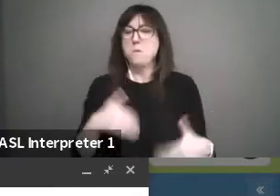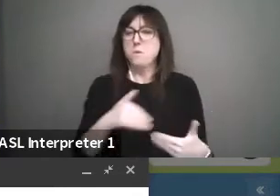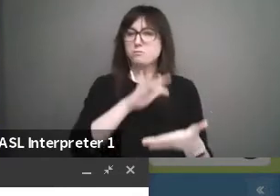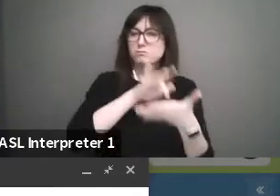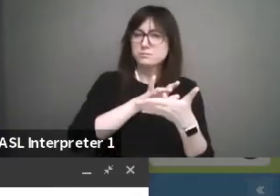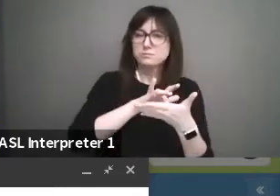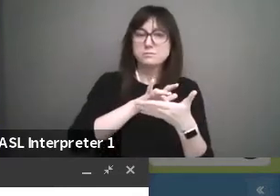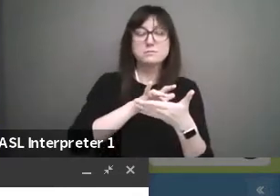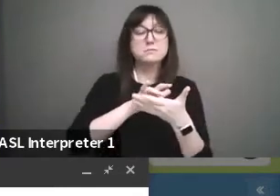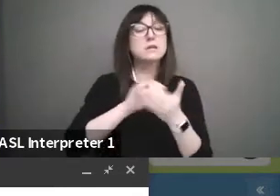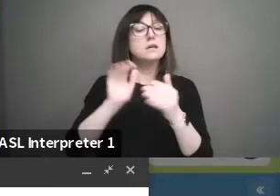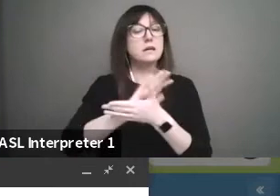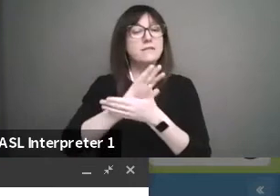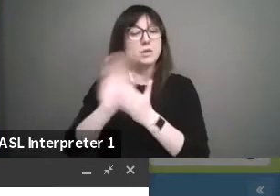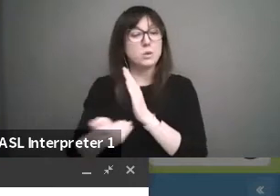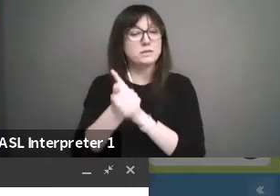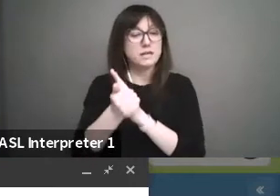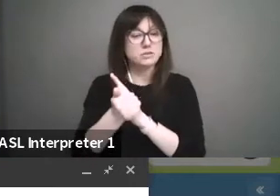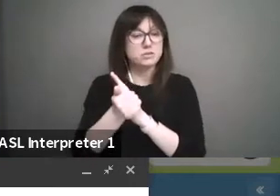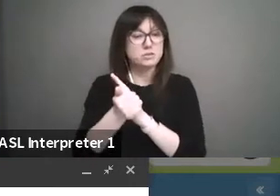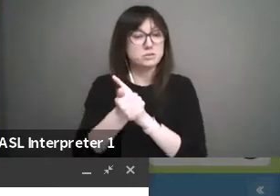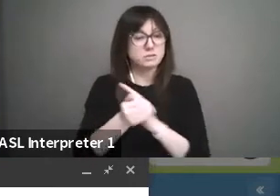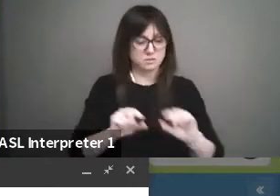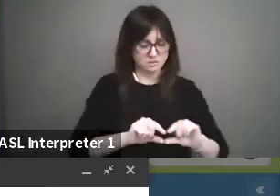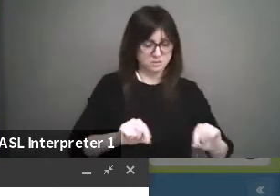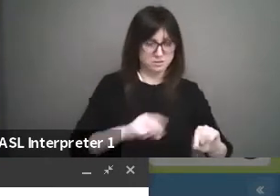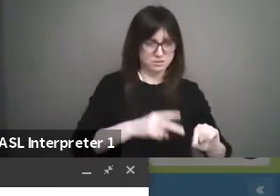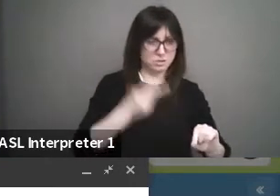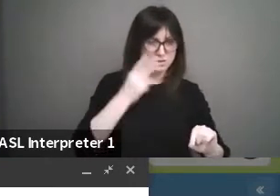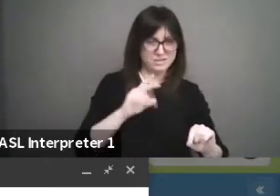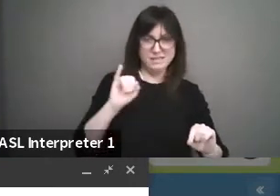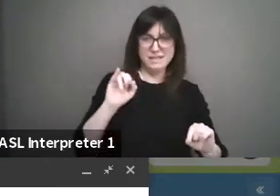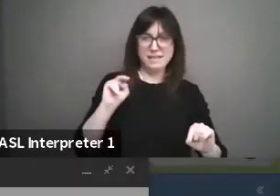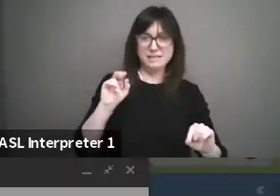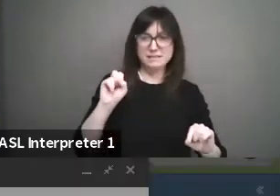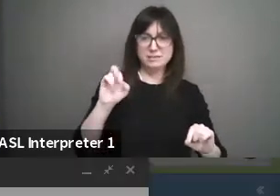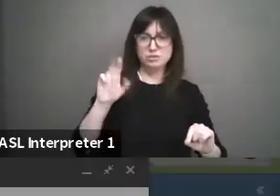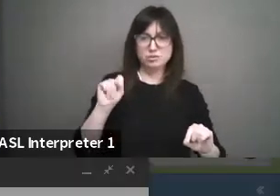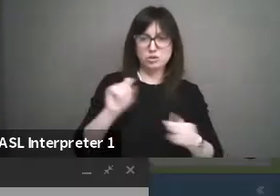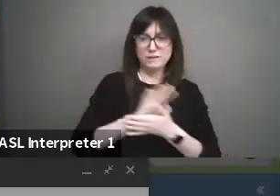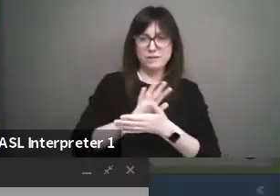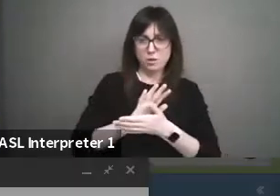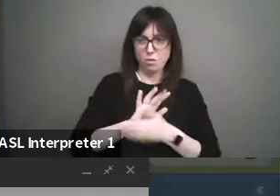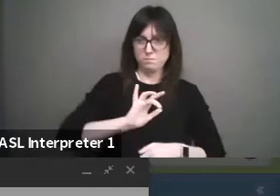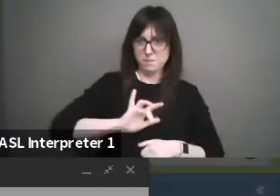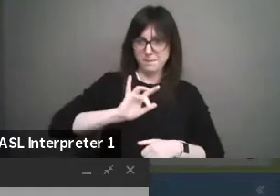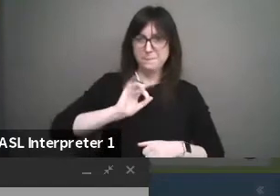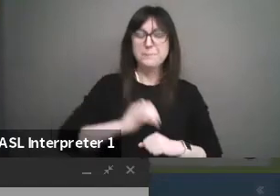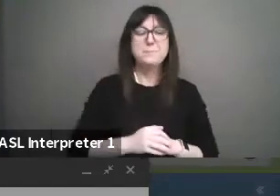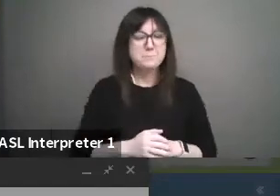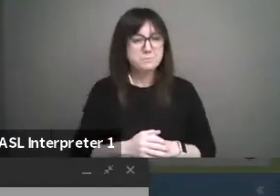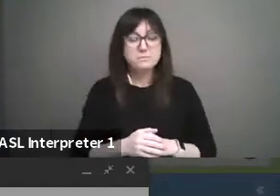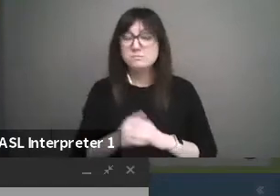our video, Vidyard will have an insert Vidyard button here. This is